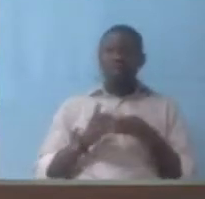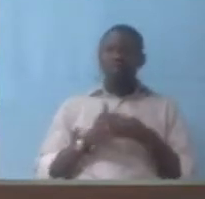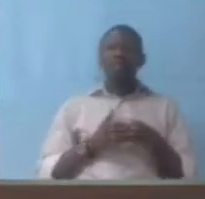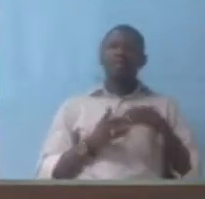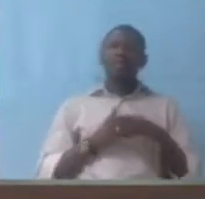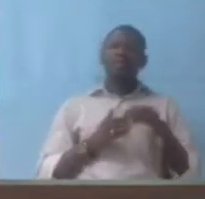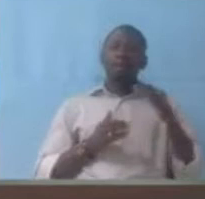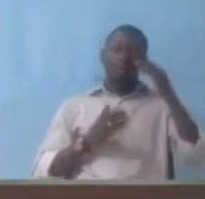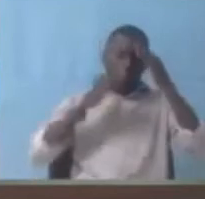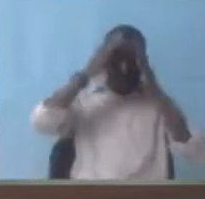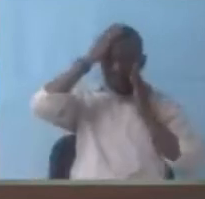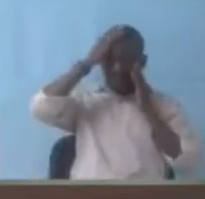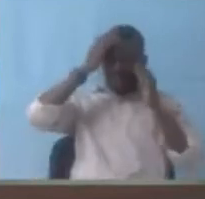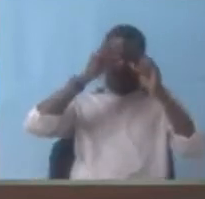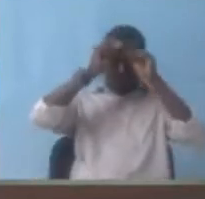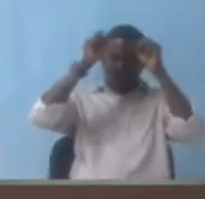Respect human